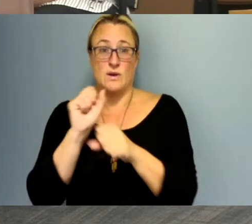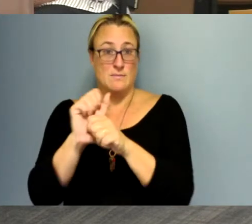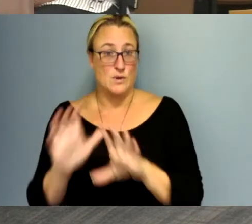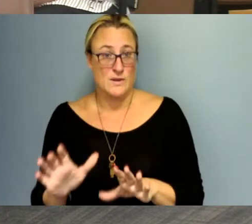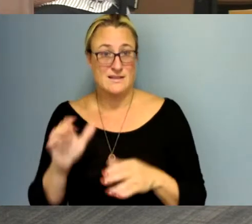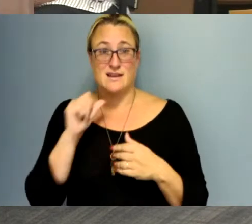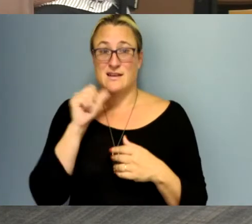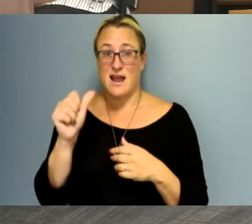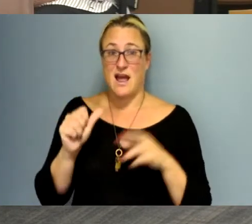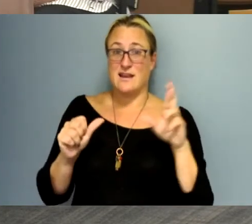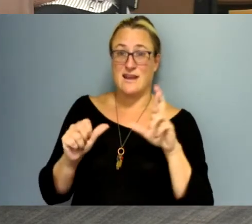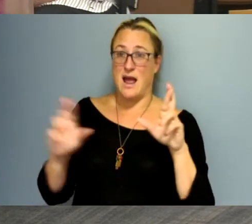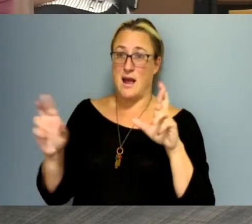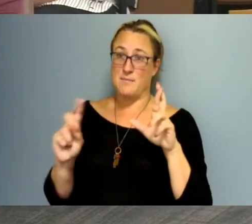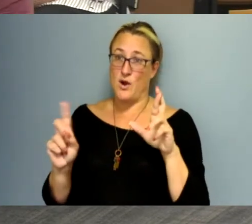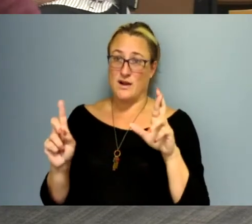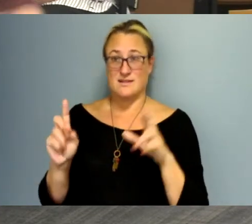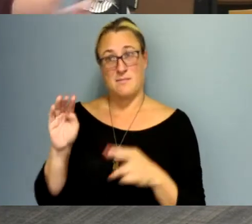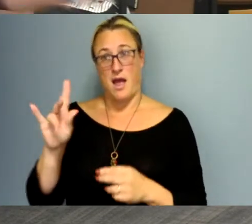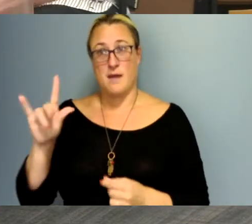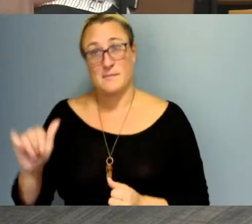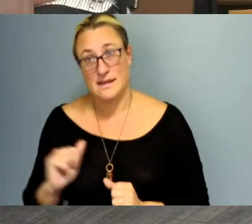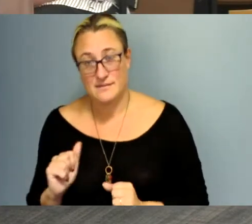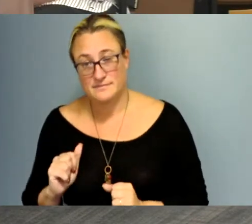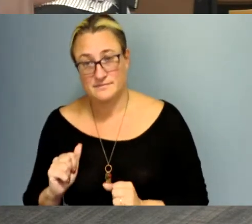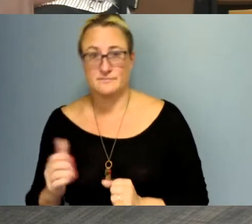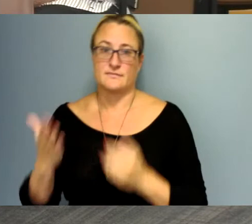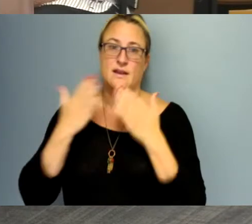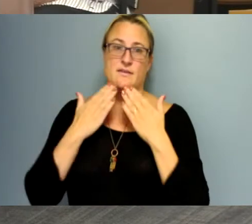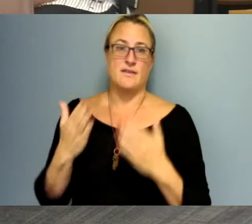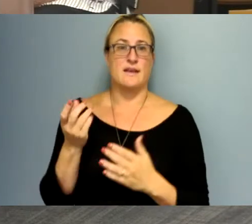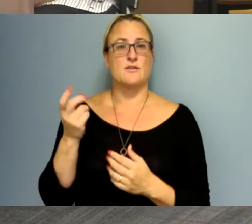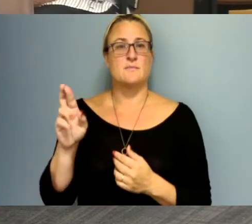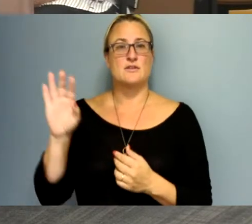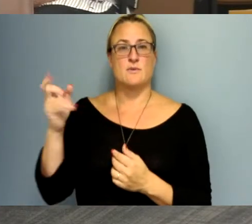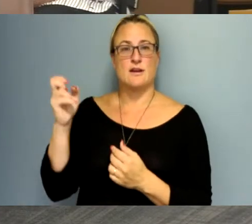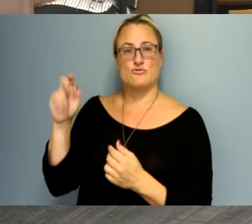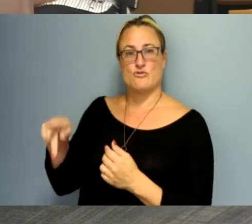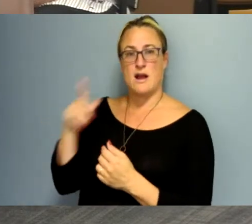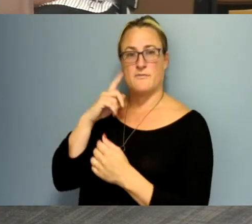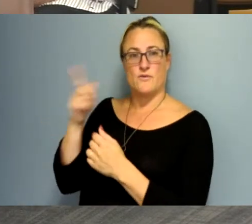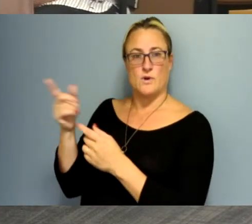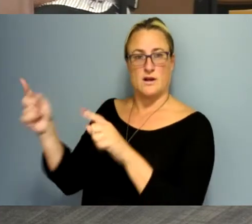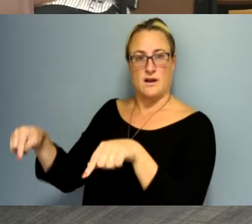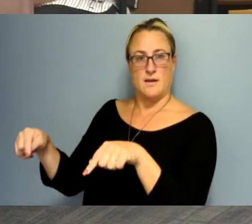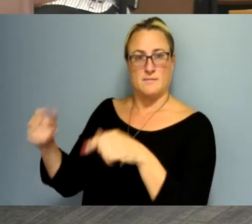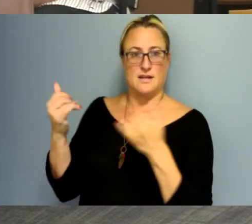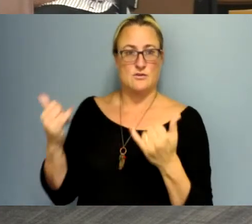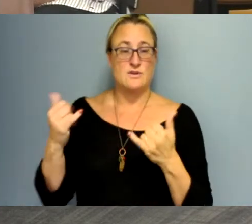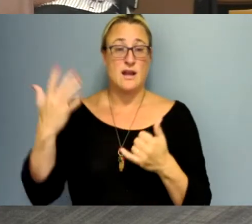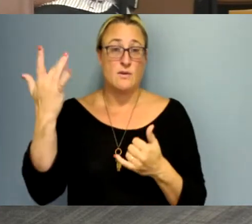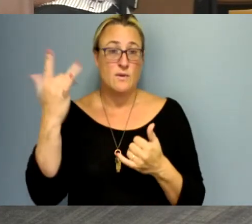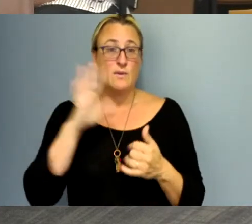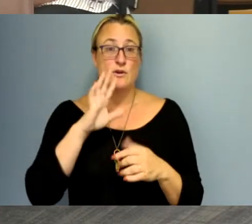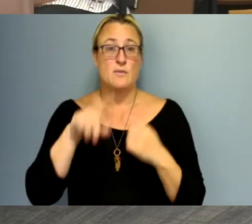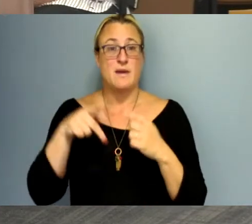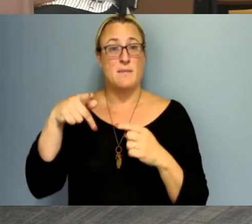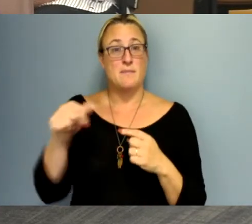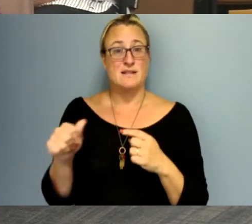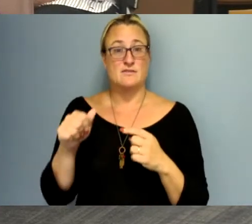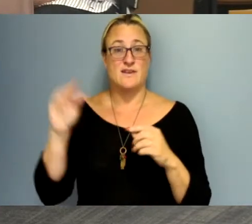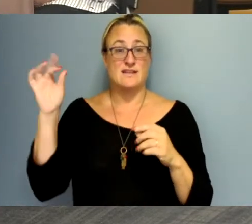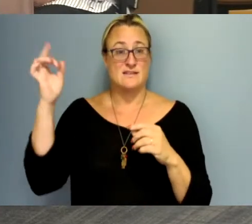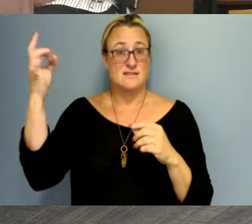nonpartisan, Bobby. So now, thank you to Mr. Weintraub for being here. because I want to talk about PA sunshine laws.